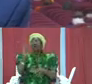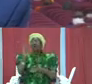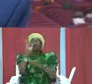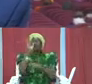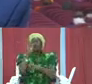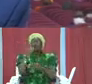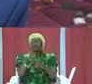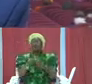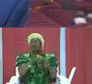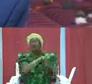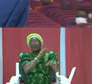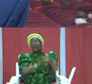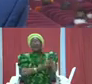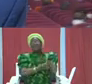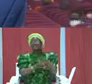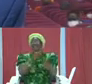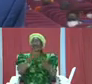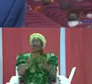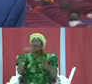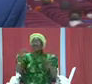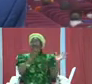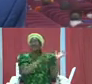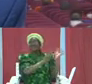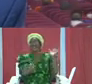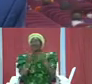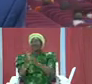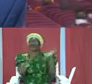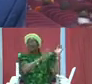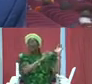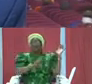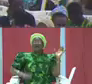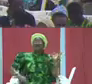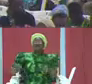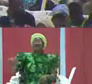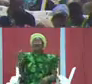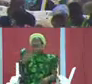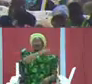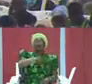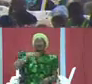In the mighty name of Jesus Christ, you will reach your goal.